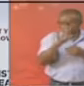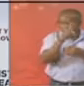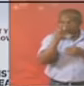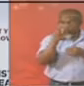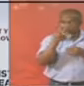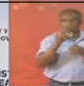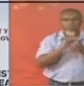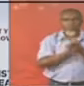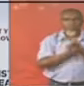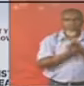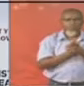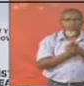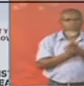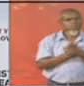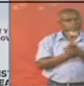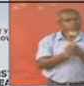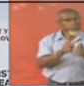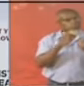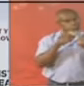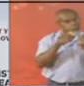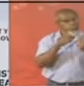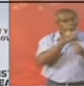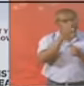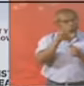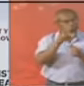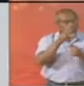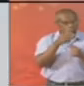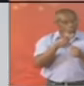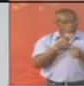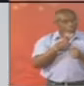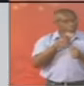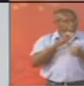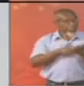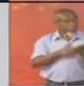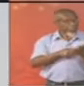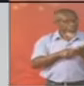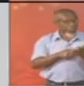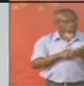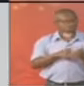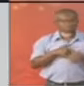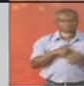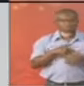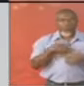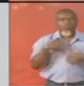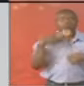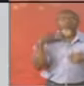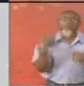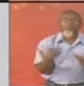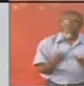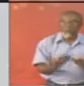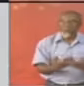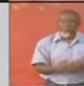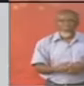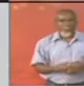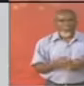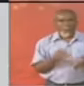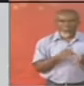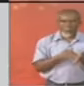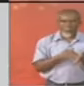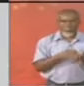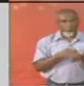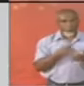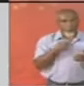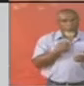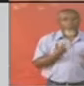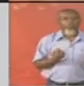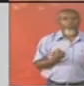an absolutely relevant question, because I myself feel sometimes as if, oh my goodness. So what I do is I would go to the bathroom,